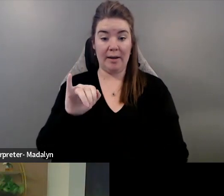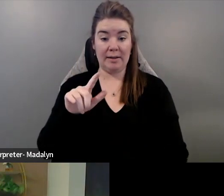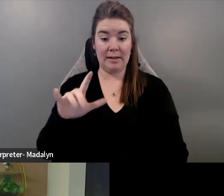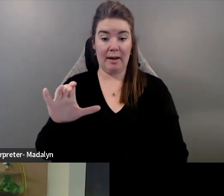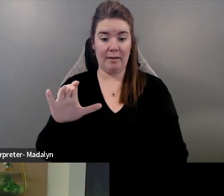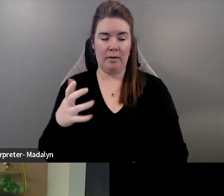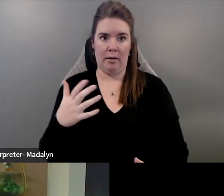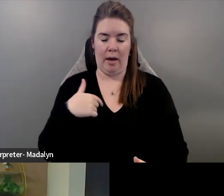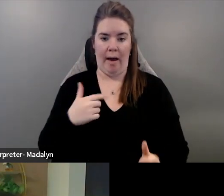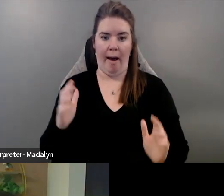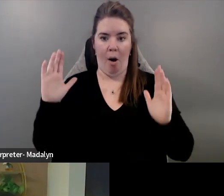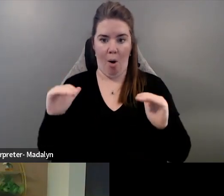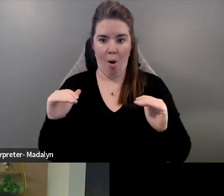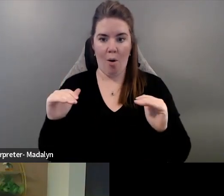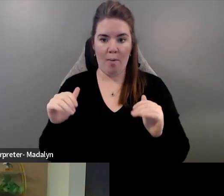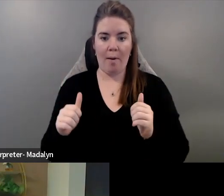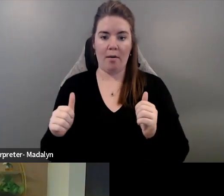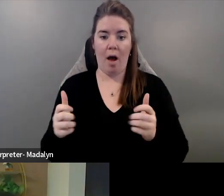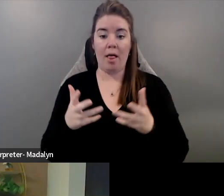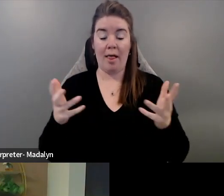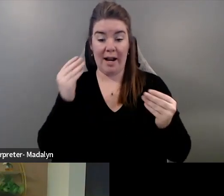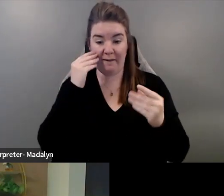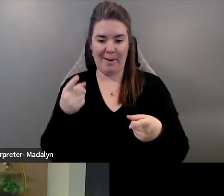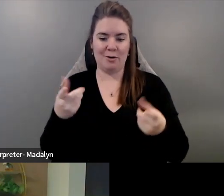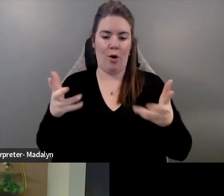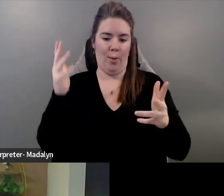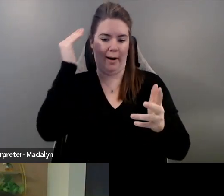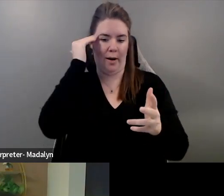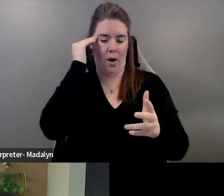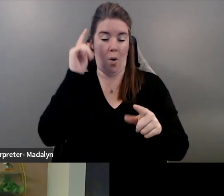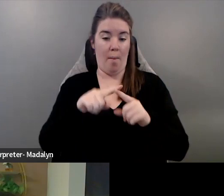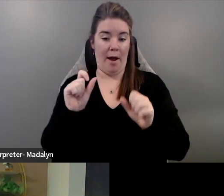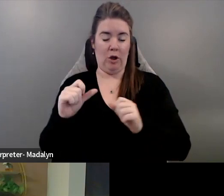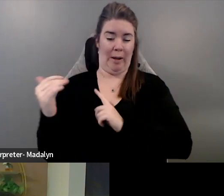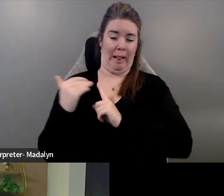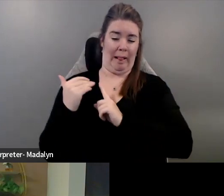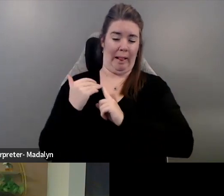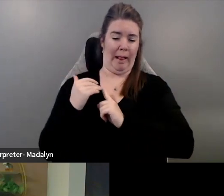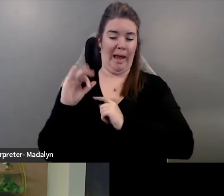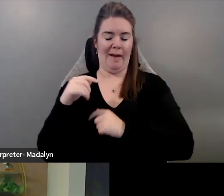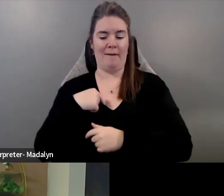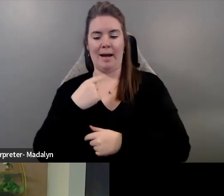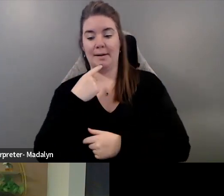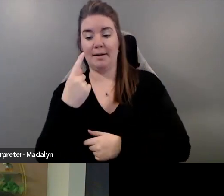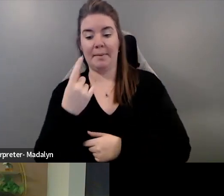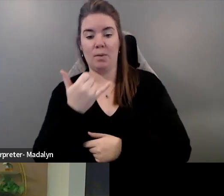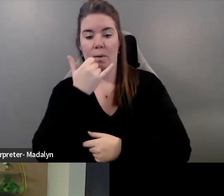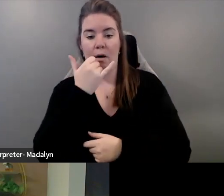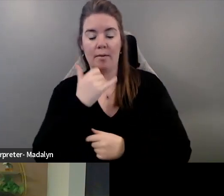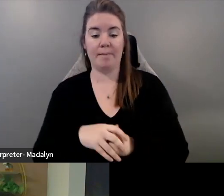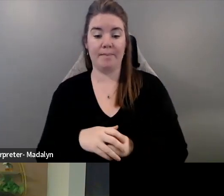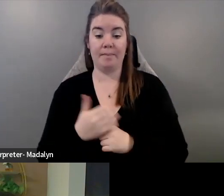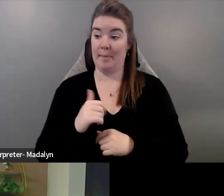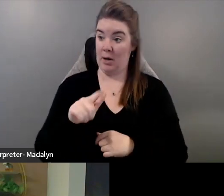hope this is going to be a lot of information you know already, but you can holler at me if I say something wrong. Anyone else, this